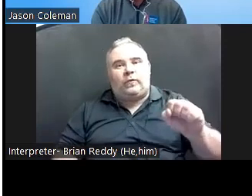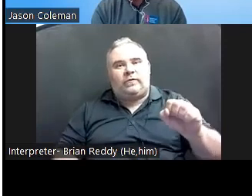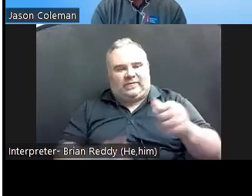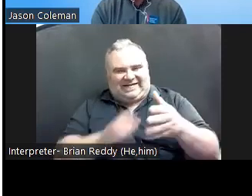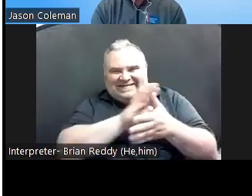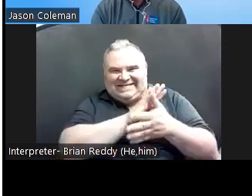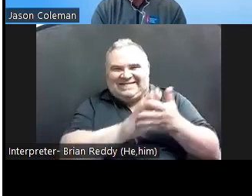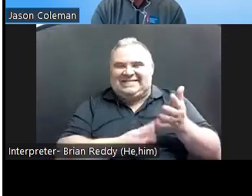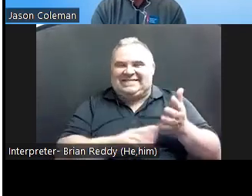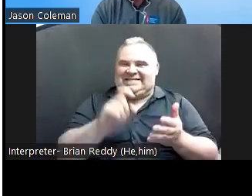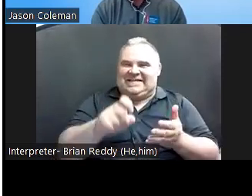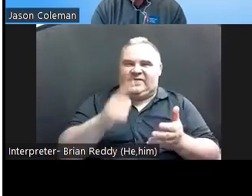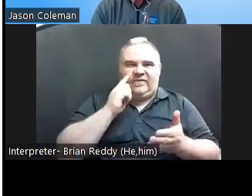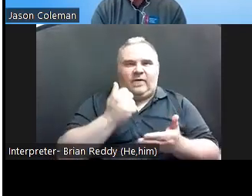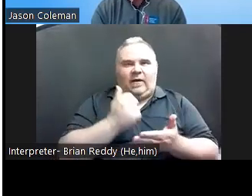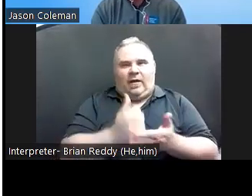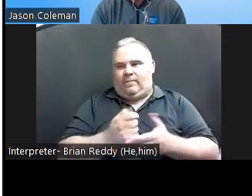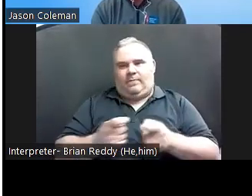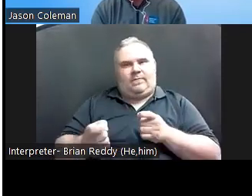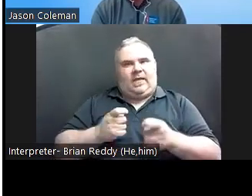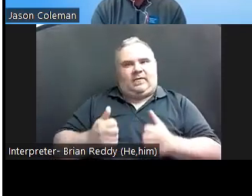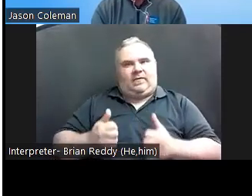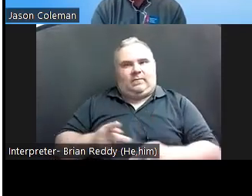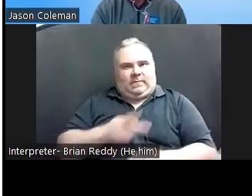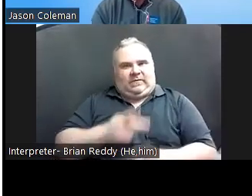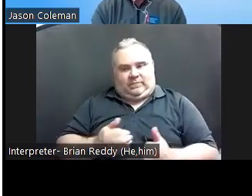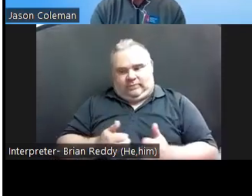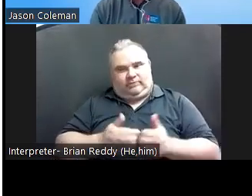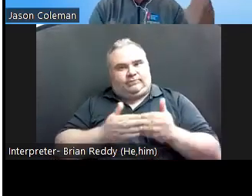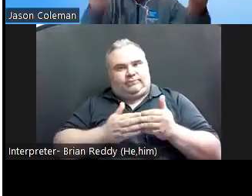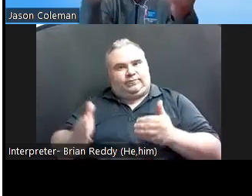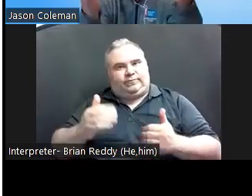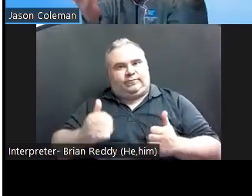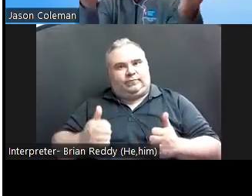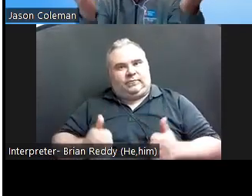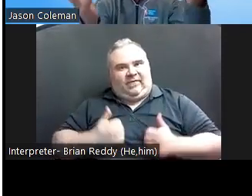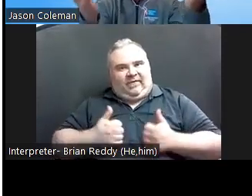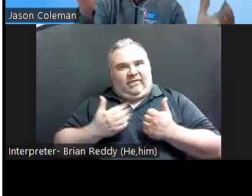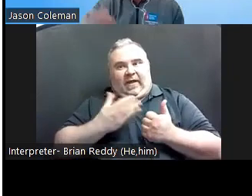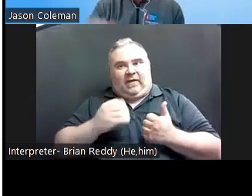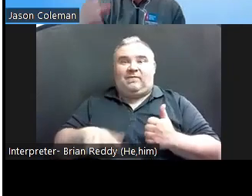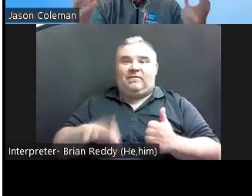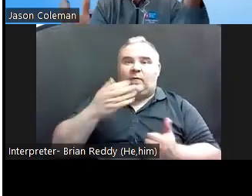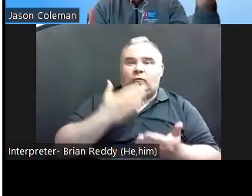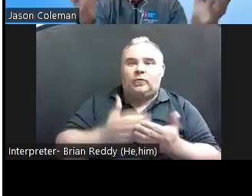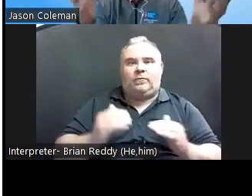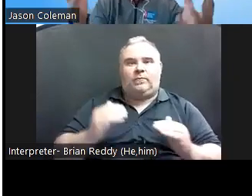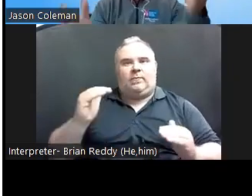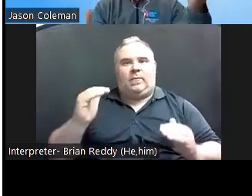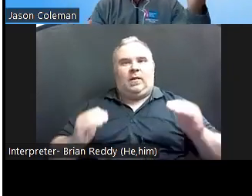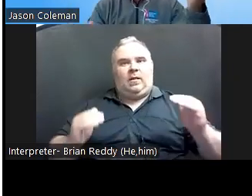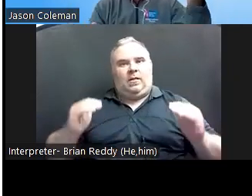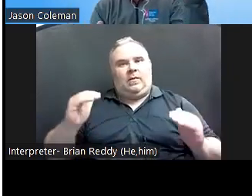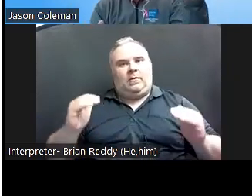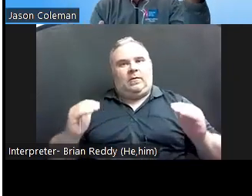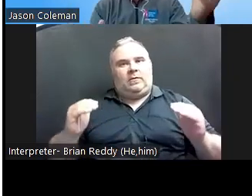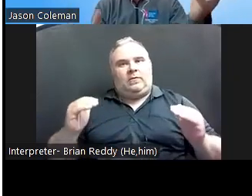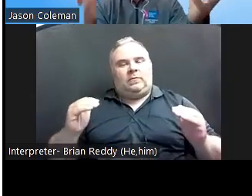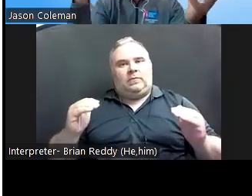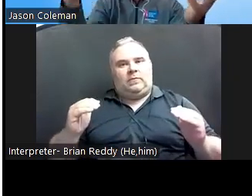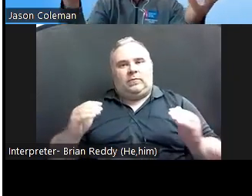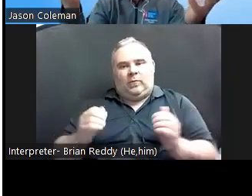to manage that patient in their survivorship journey, and really find that balance, right, between